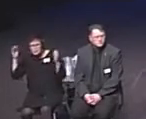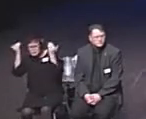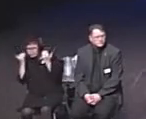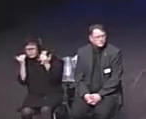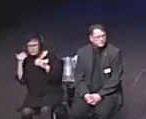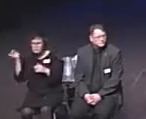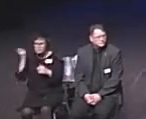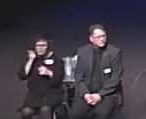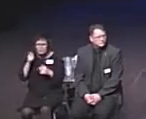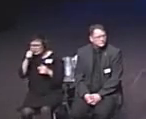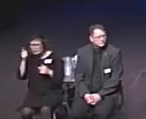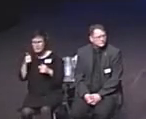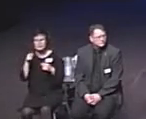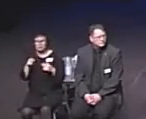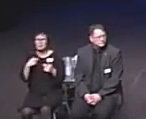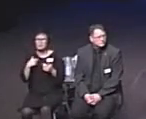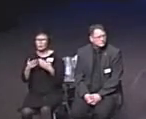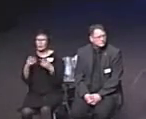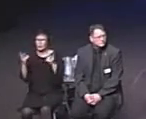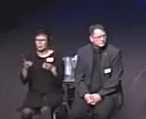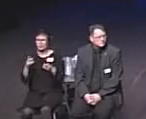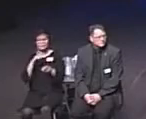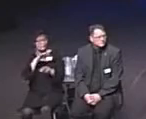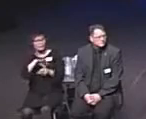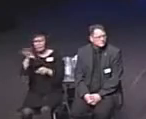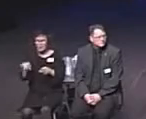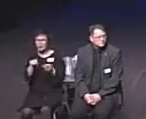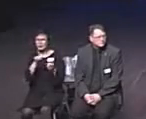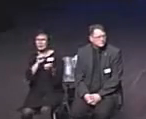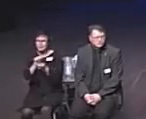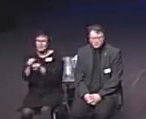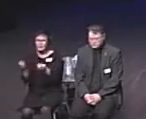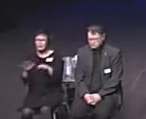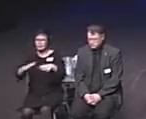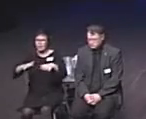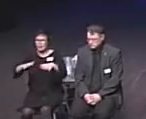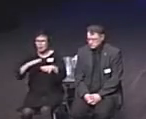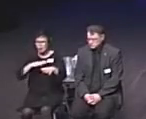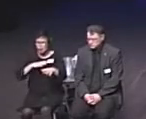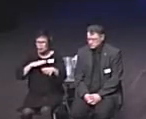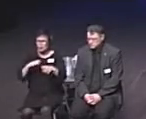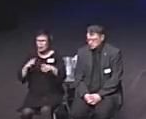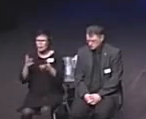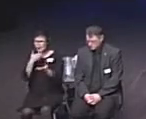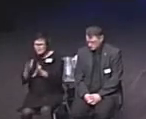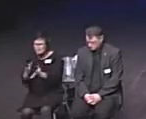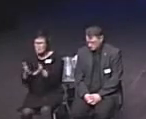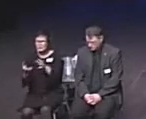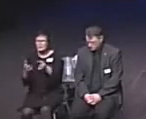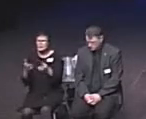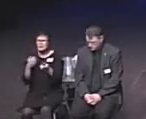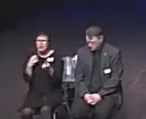have made sure that the installation is vibrating very strongly, or it is warm, or something like that, that gives